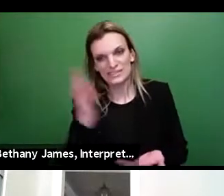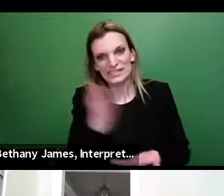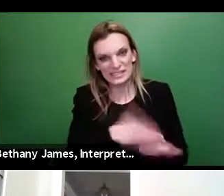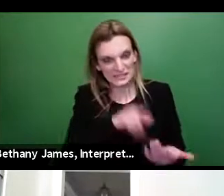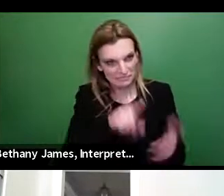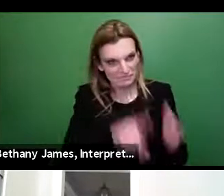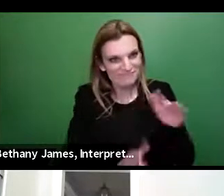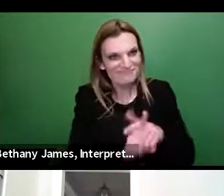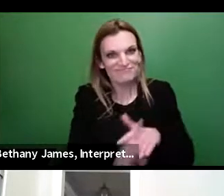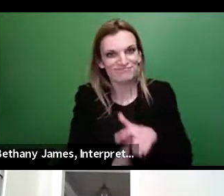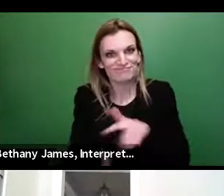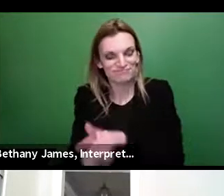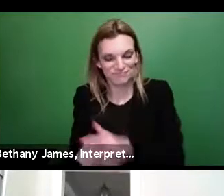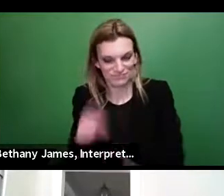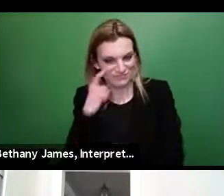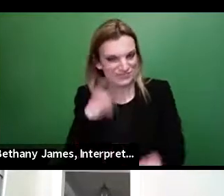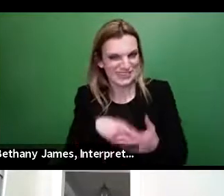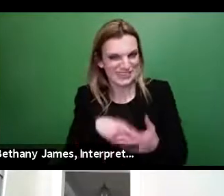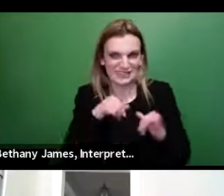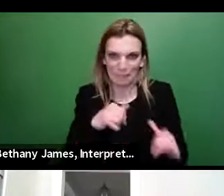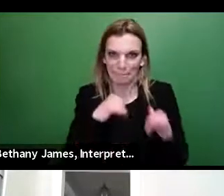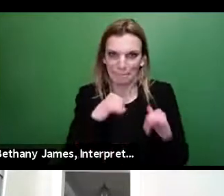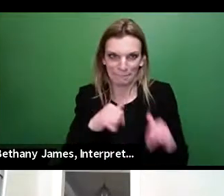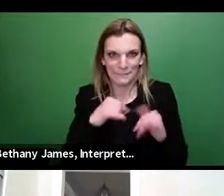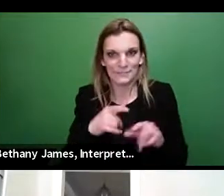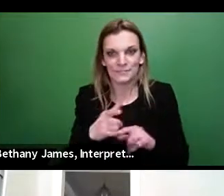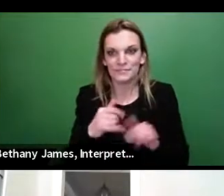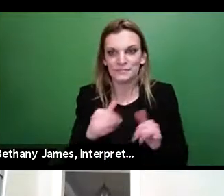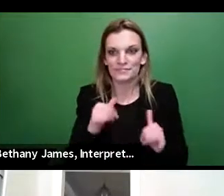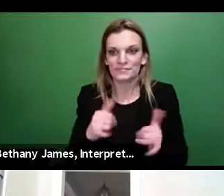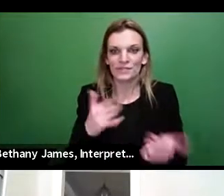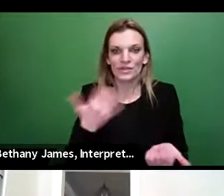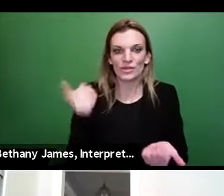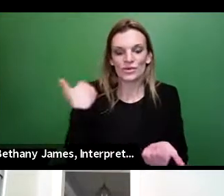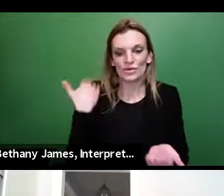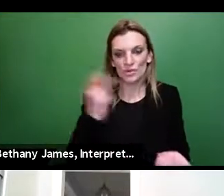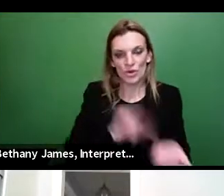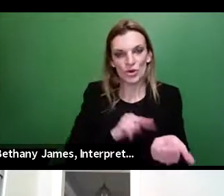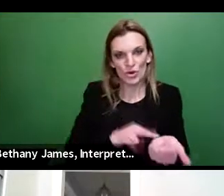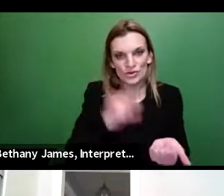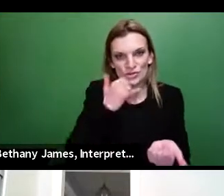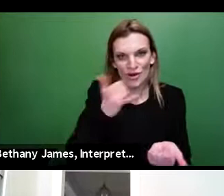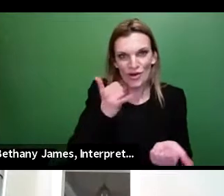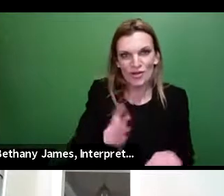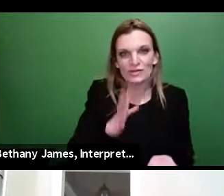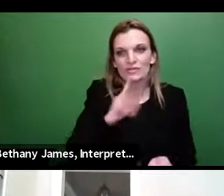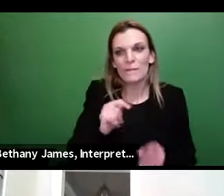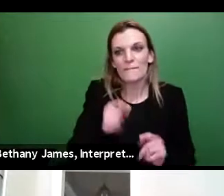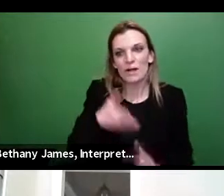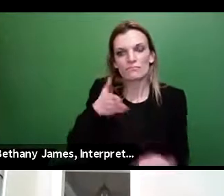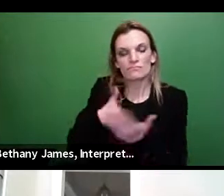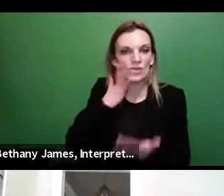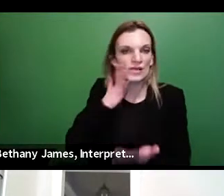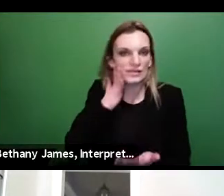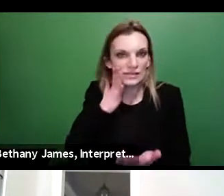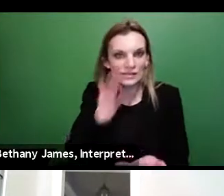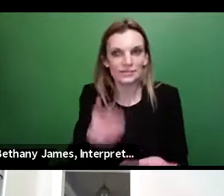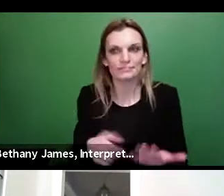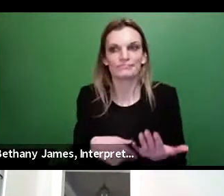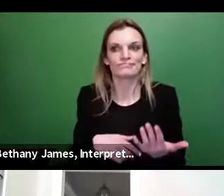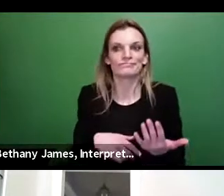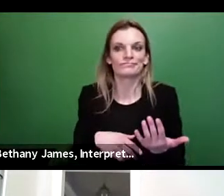issues from the caller earlier, the nurse and the educator that talked about racism, and